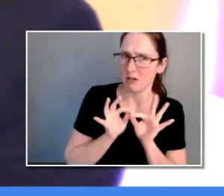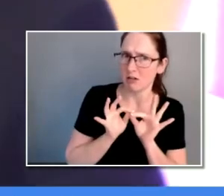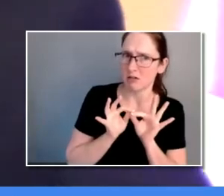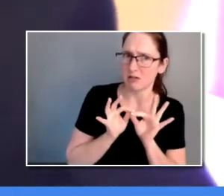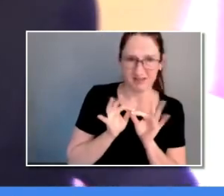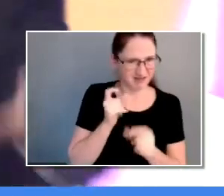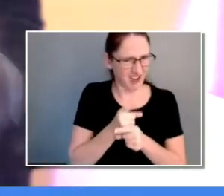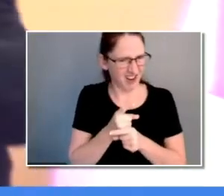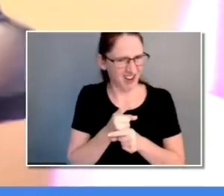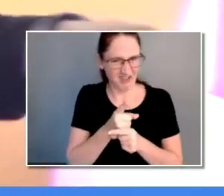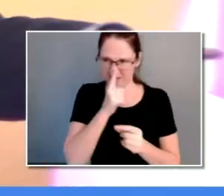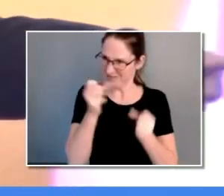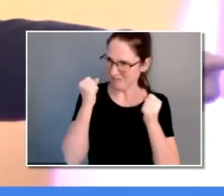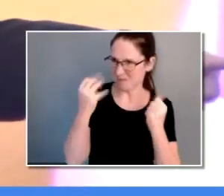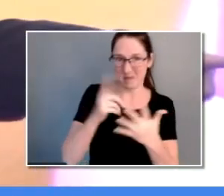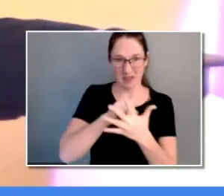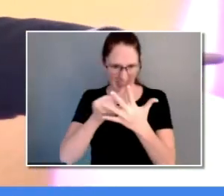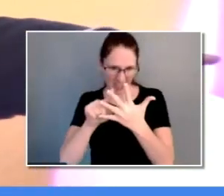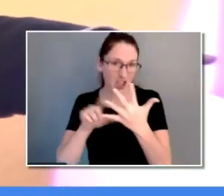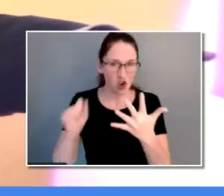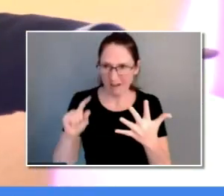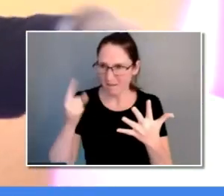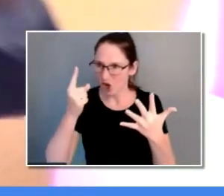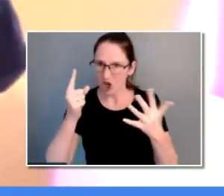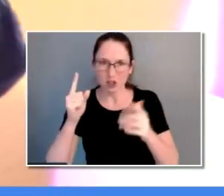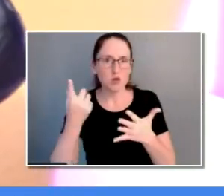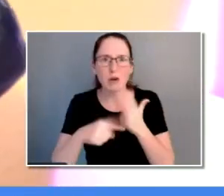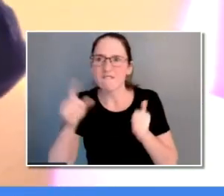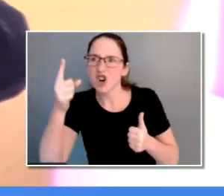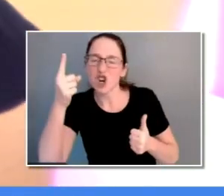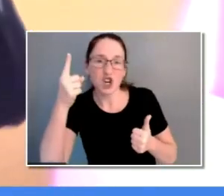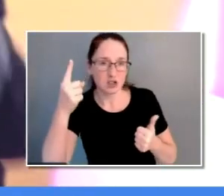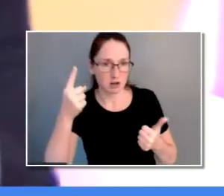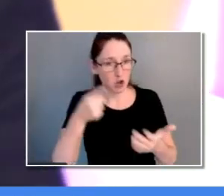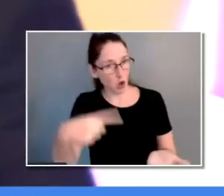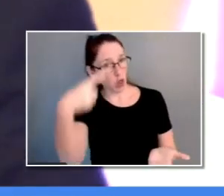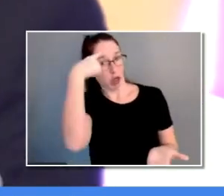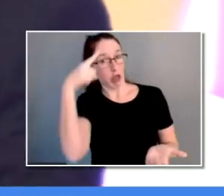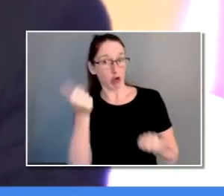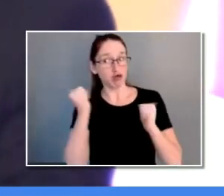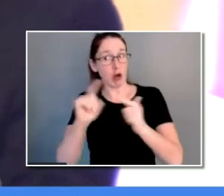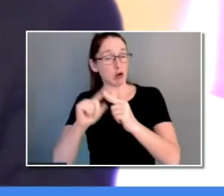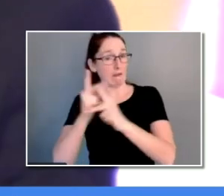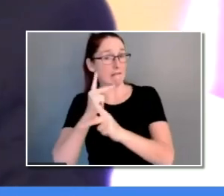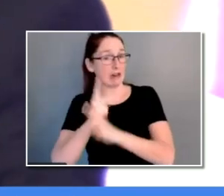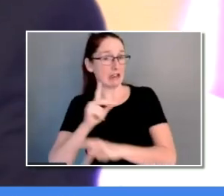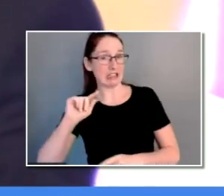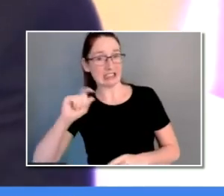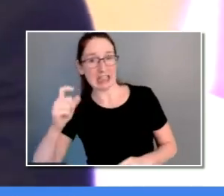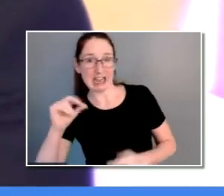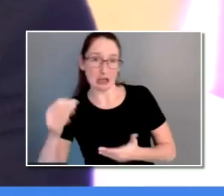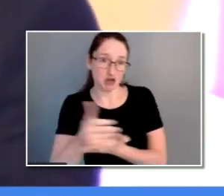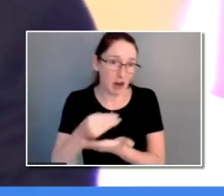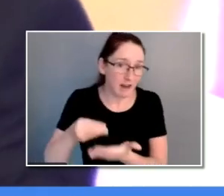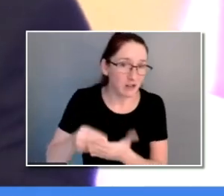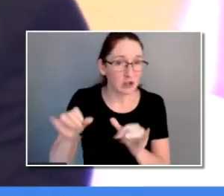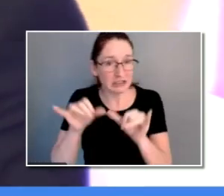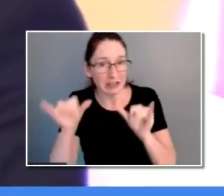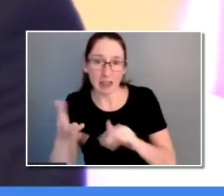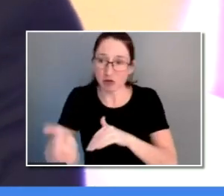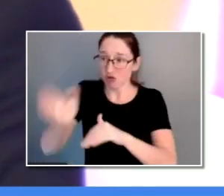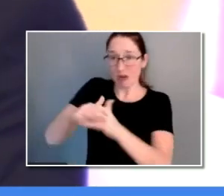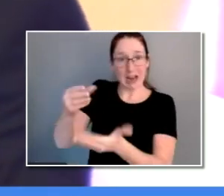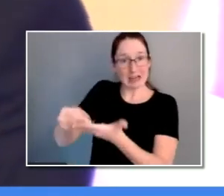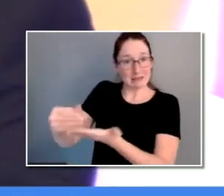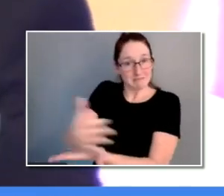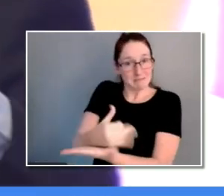right? There's a lot of things they could have done first. You might have thought they were going to try to figure out the tax and revenue system. They got to raise money for